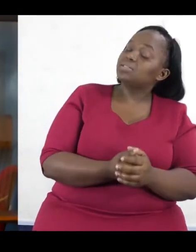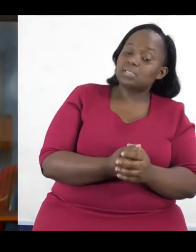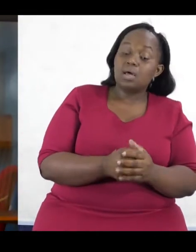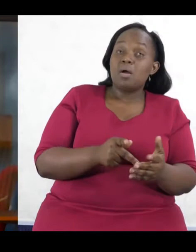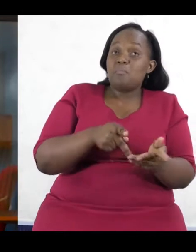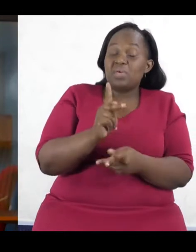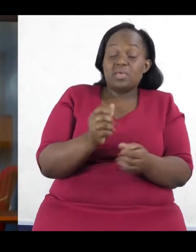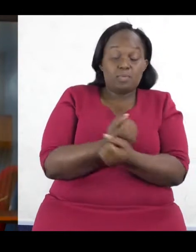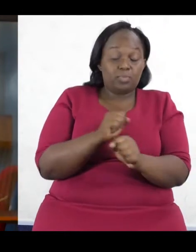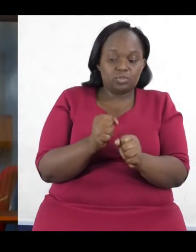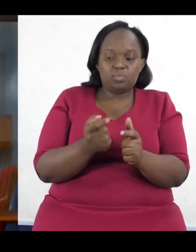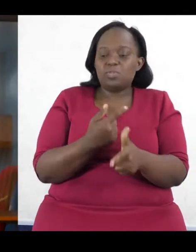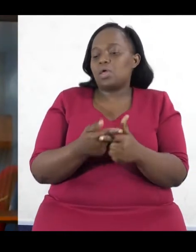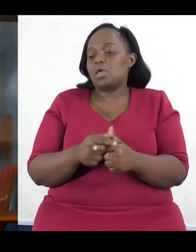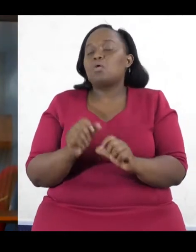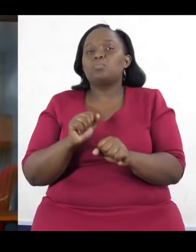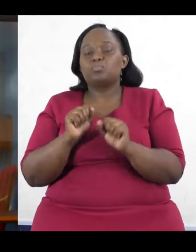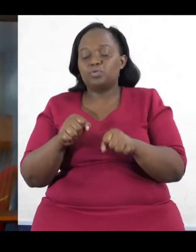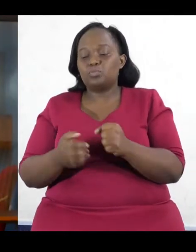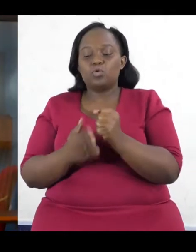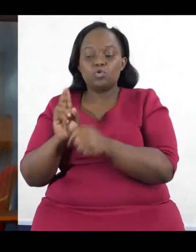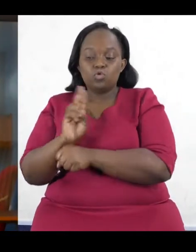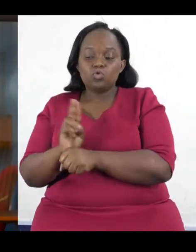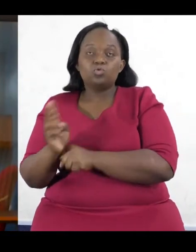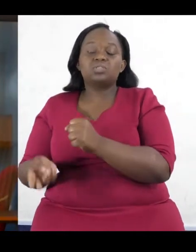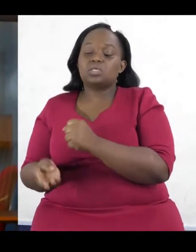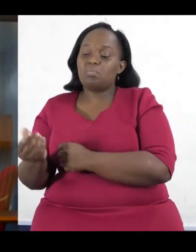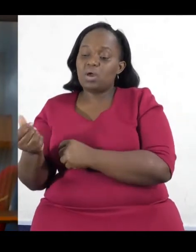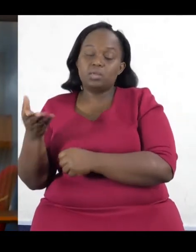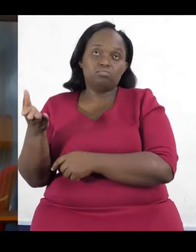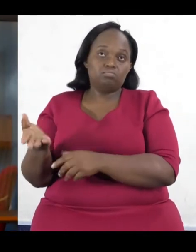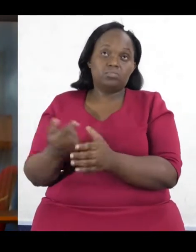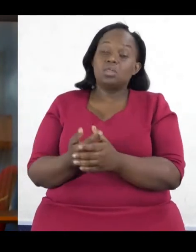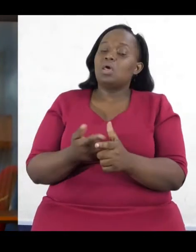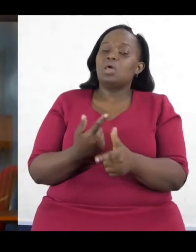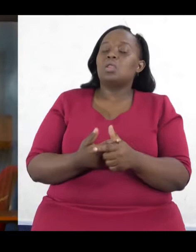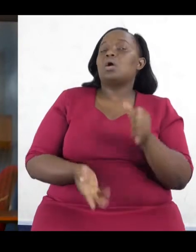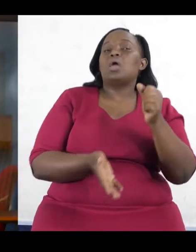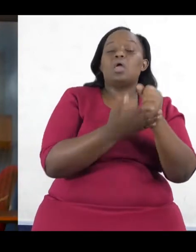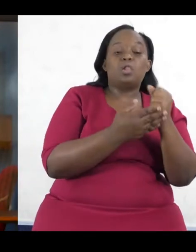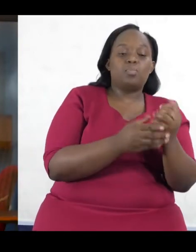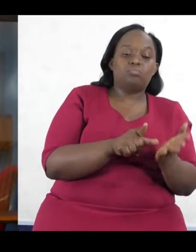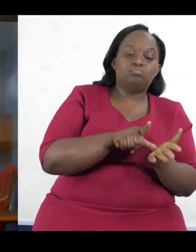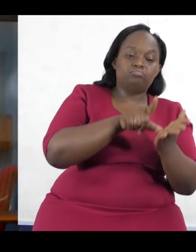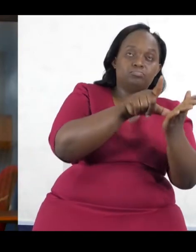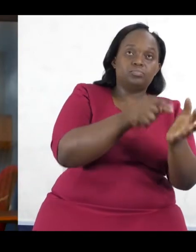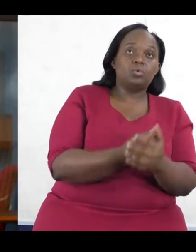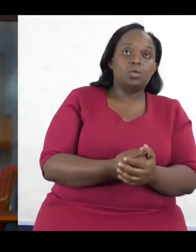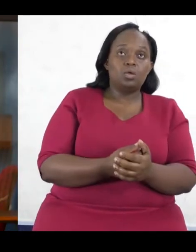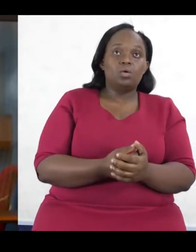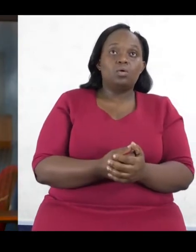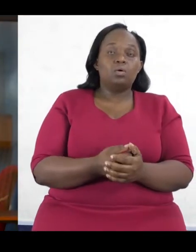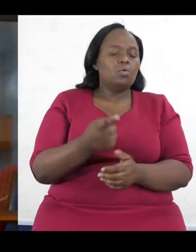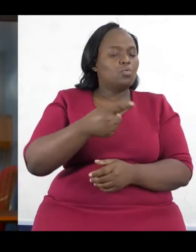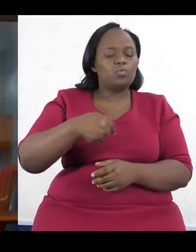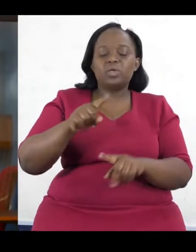We are using this money to secure the credit. And then it gives the courage to our formal financial institutions to actually lend to them. Of course, we not